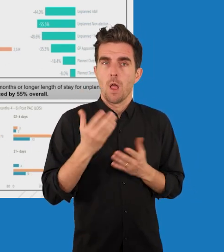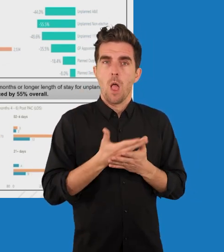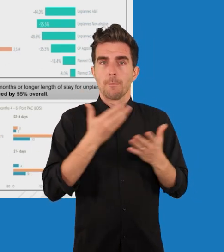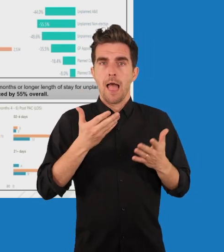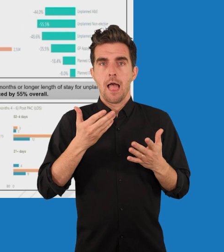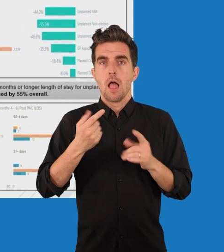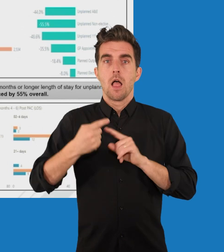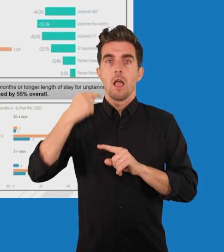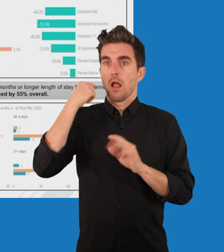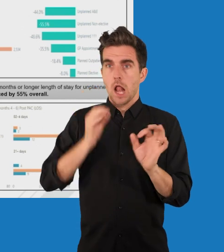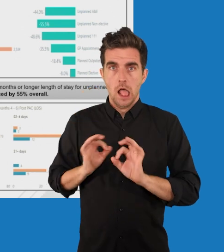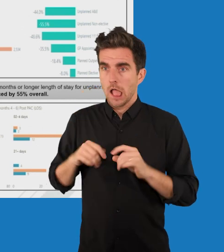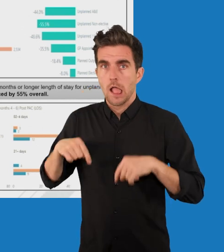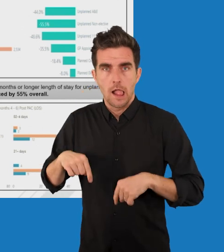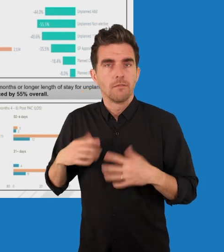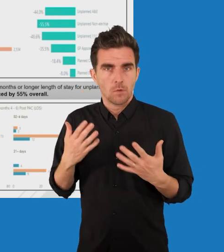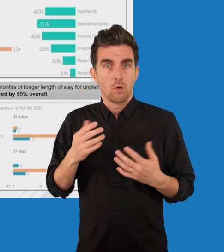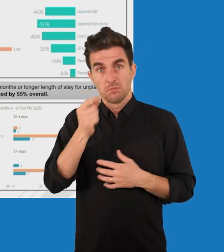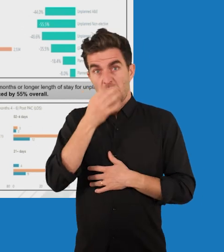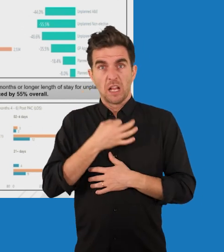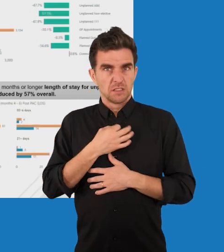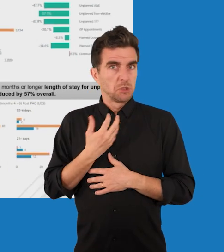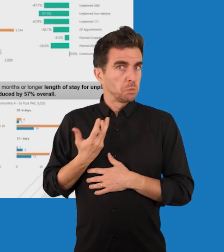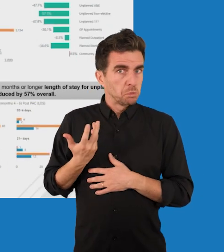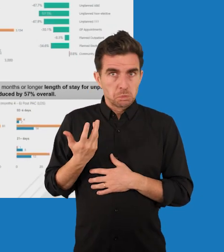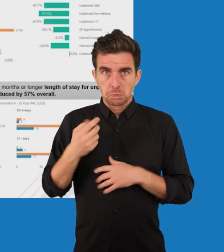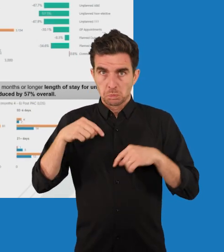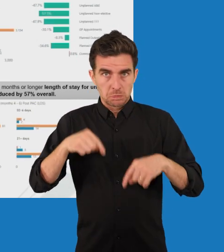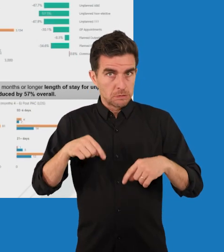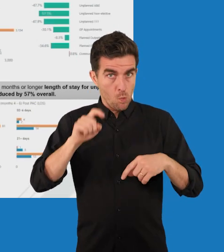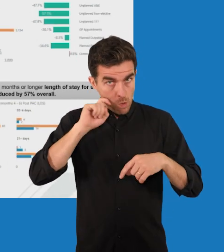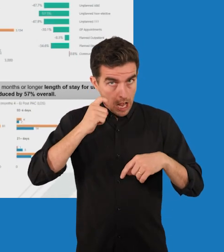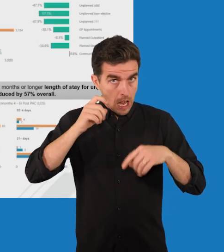55% compared to previous admissions. So you might ask,